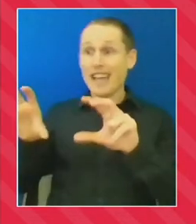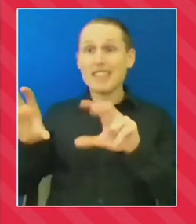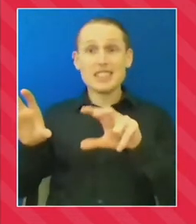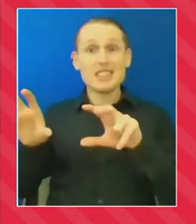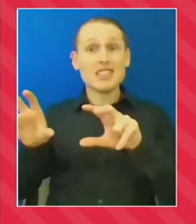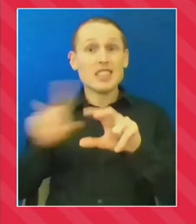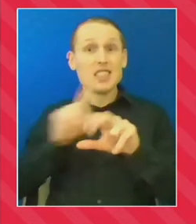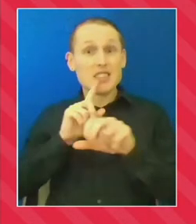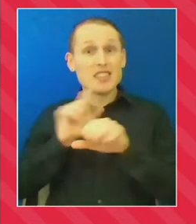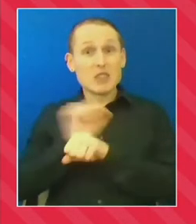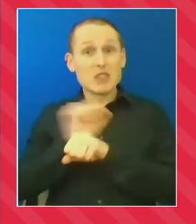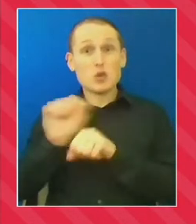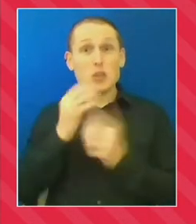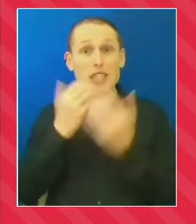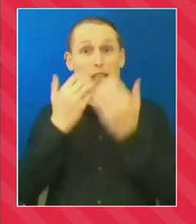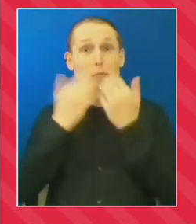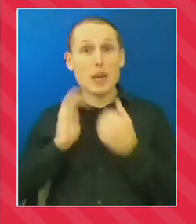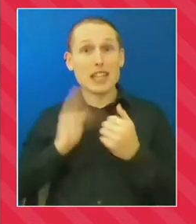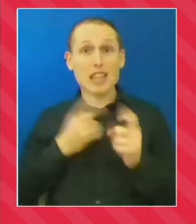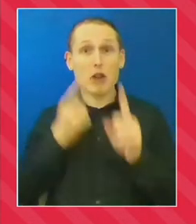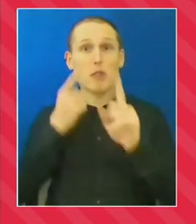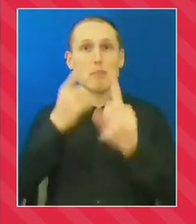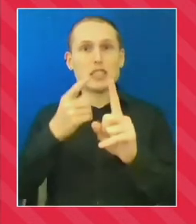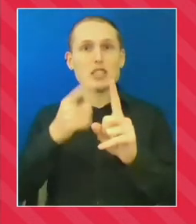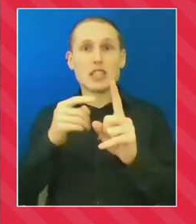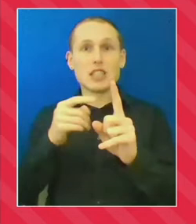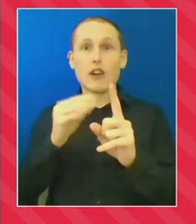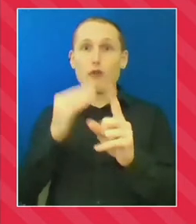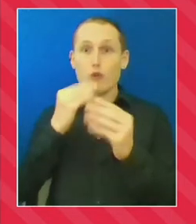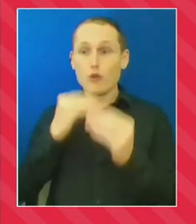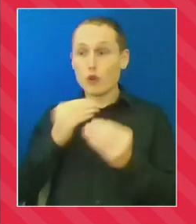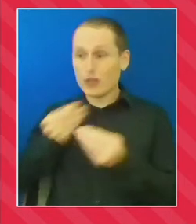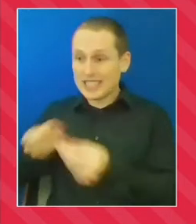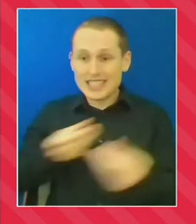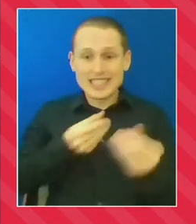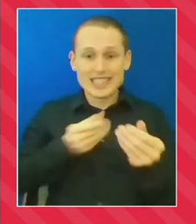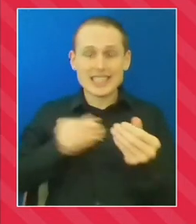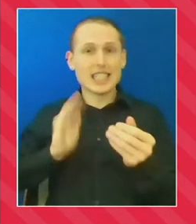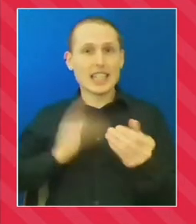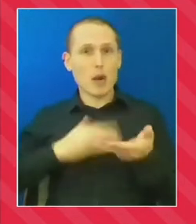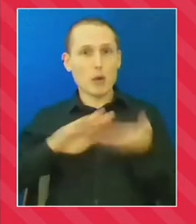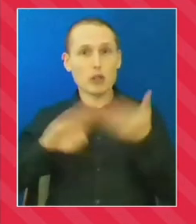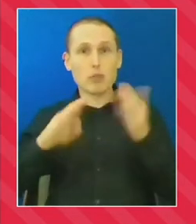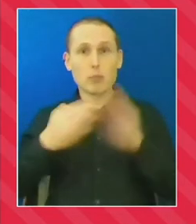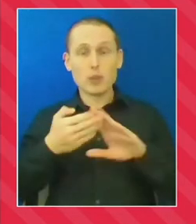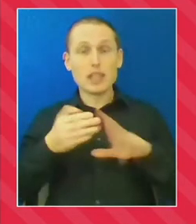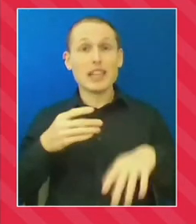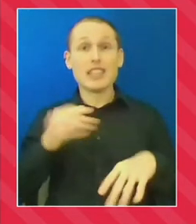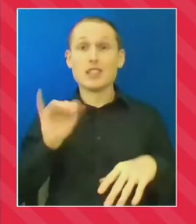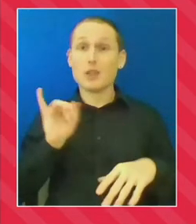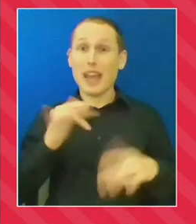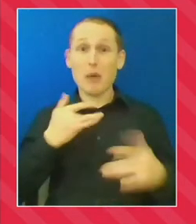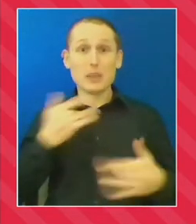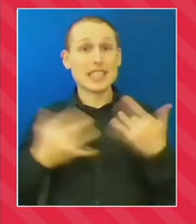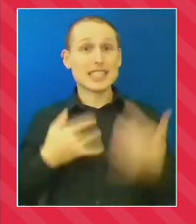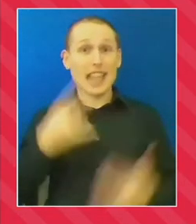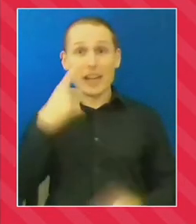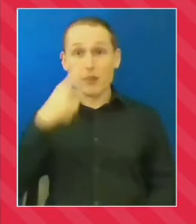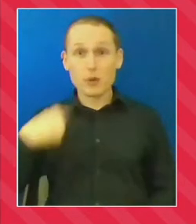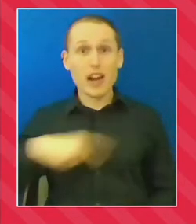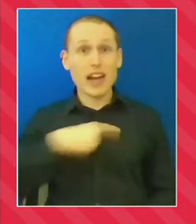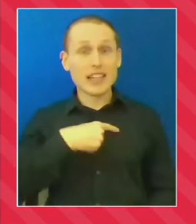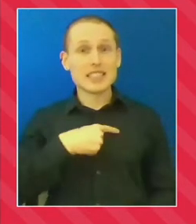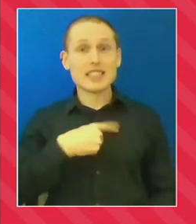the mission of Nourish Neighbors. And so for us, that was exciting that actually was,